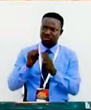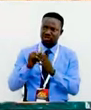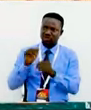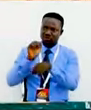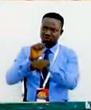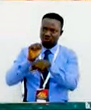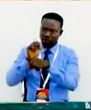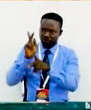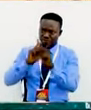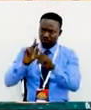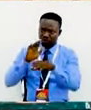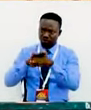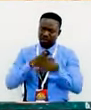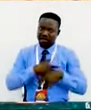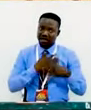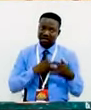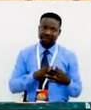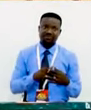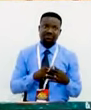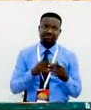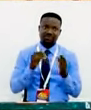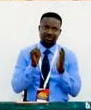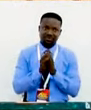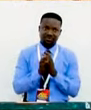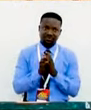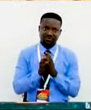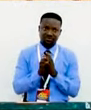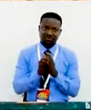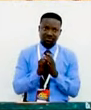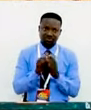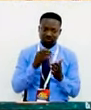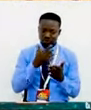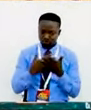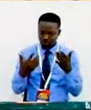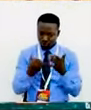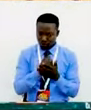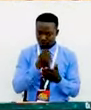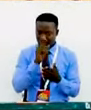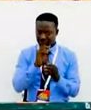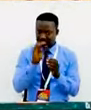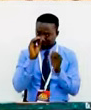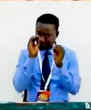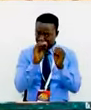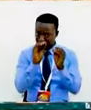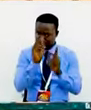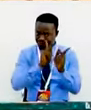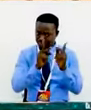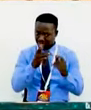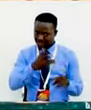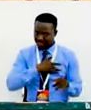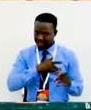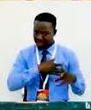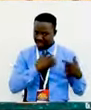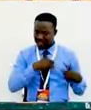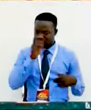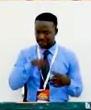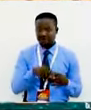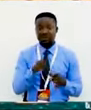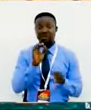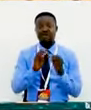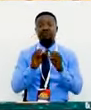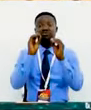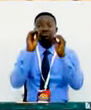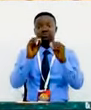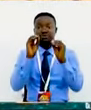And that's how deep our gospel must go. If it does not touch the heart, it has